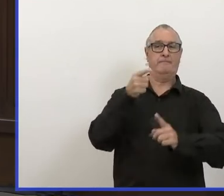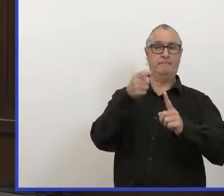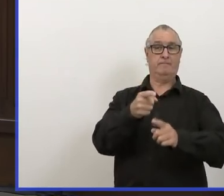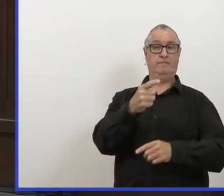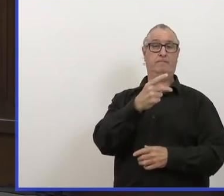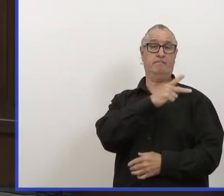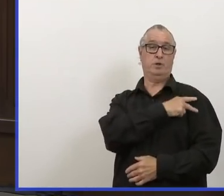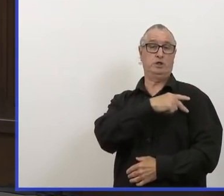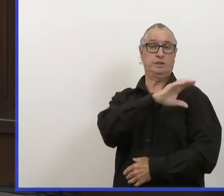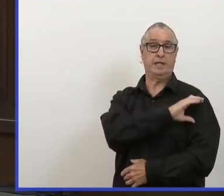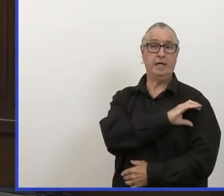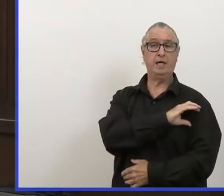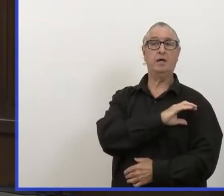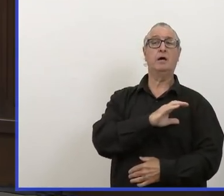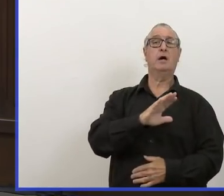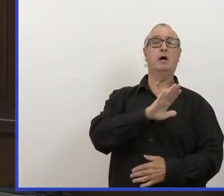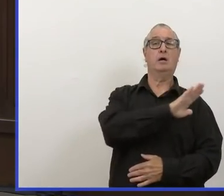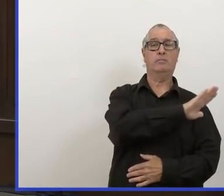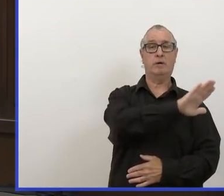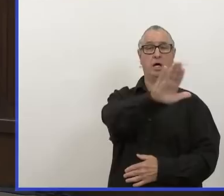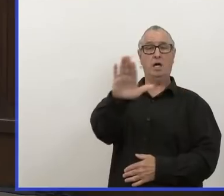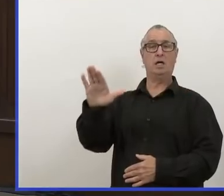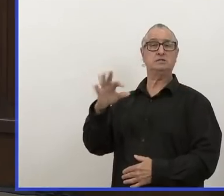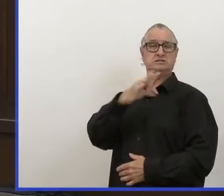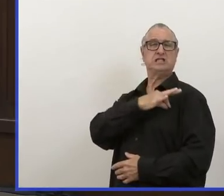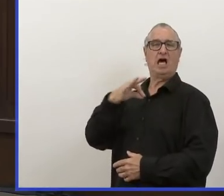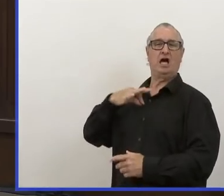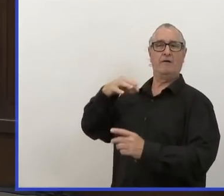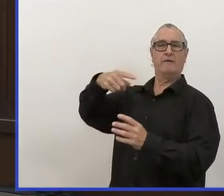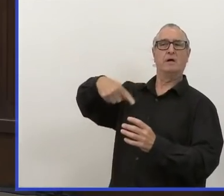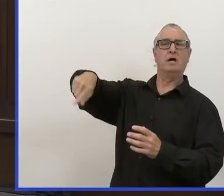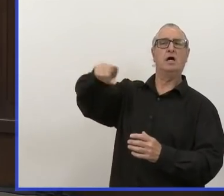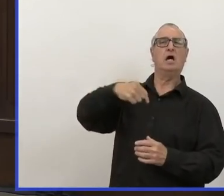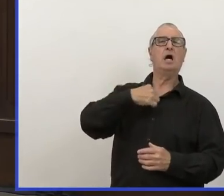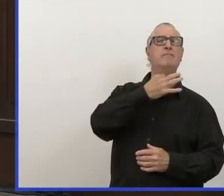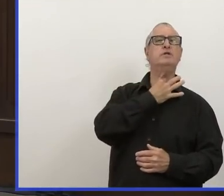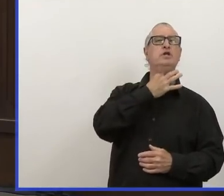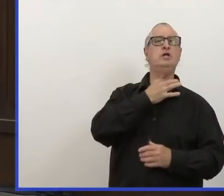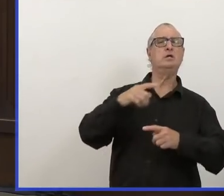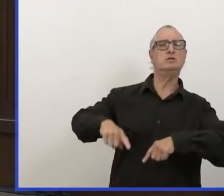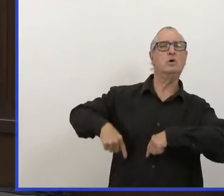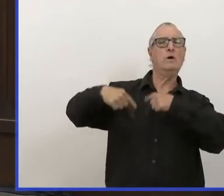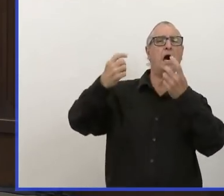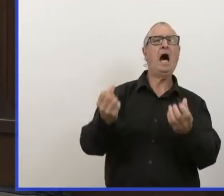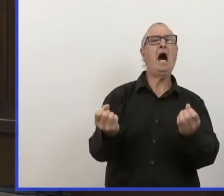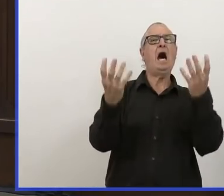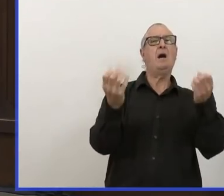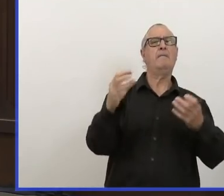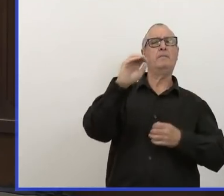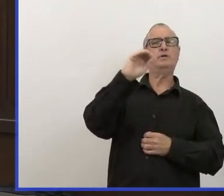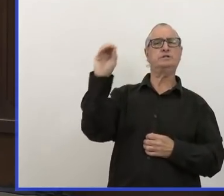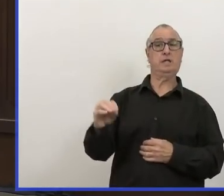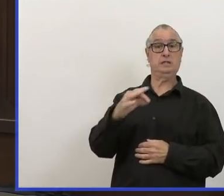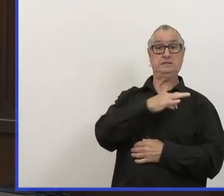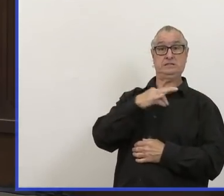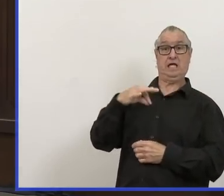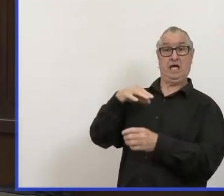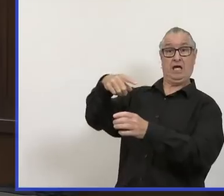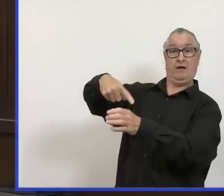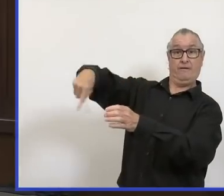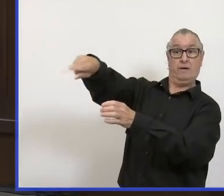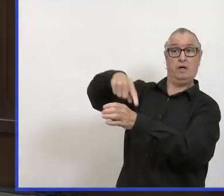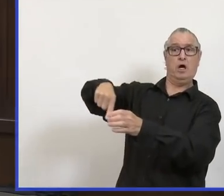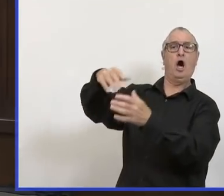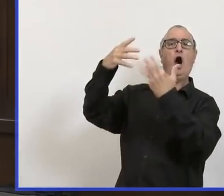staff. Do you know the proportion of personal care home staff that have been immunized, and is it enough vaccine coverage to